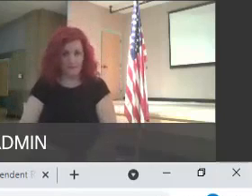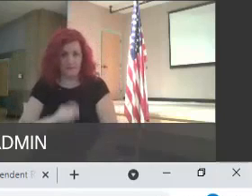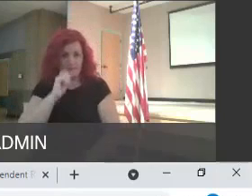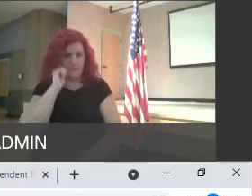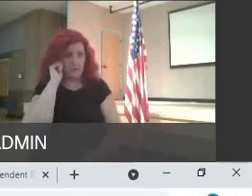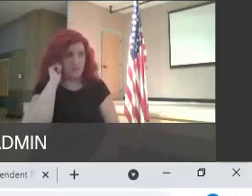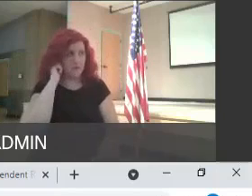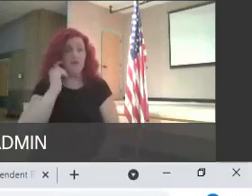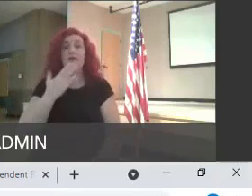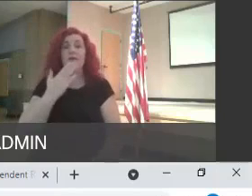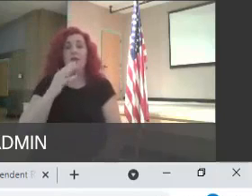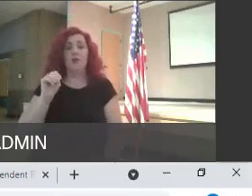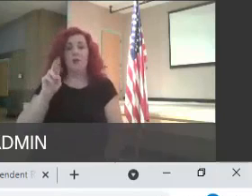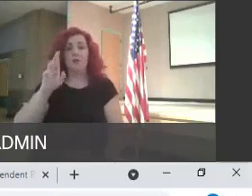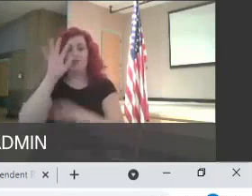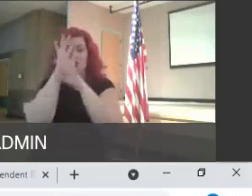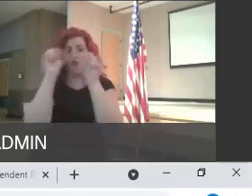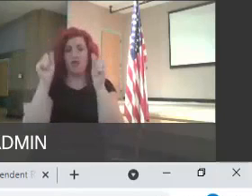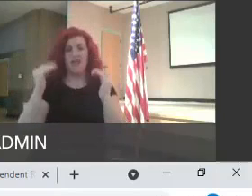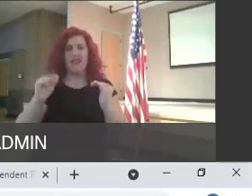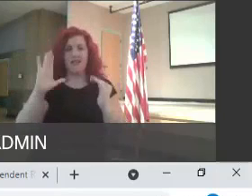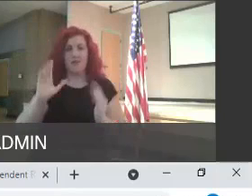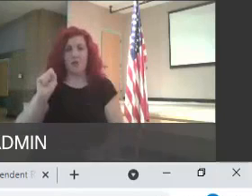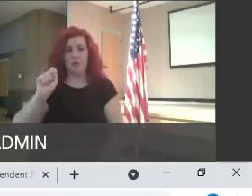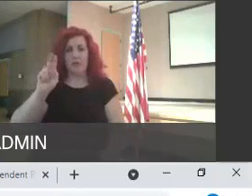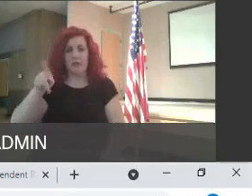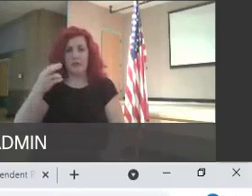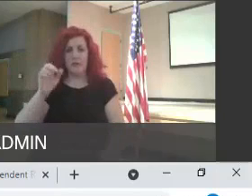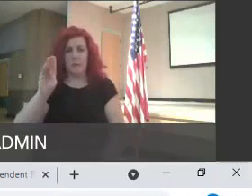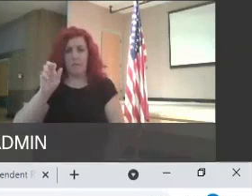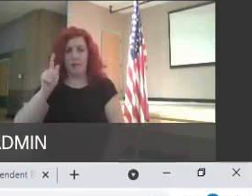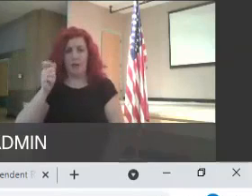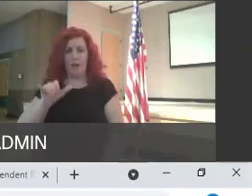Thank you, Mr. President. The next speaker is Stephen Begay.